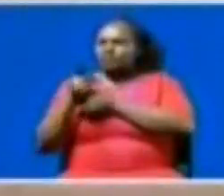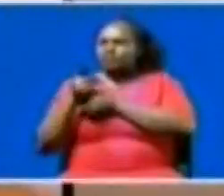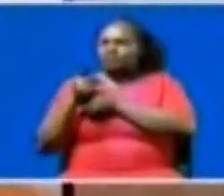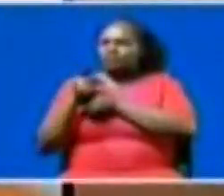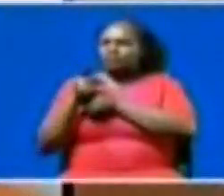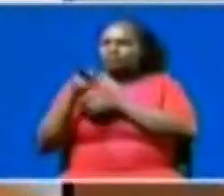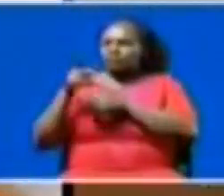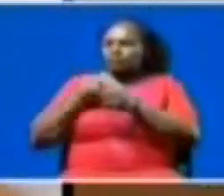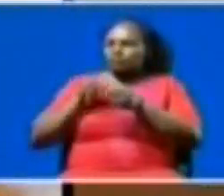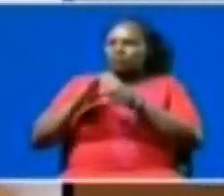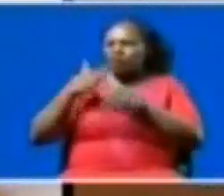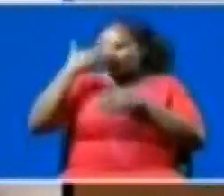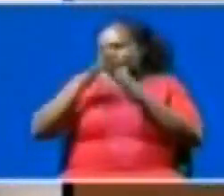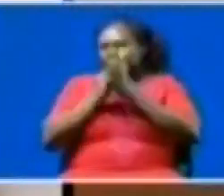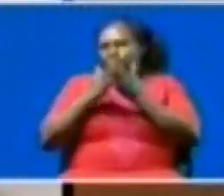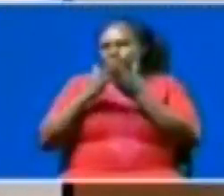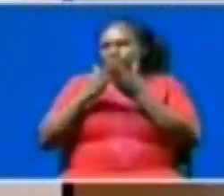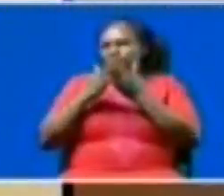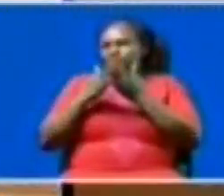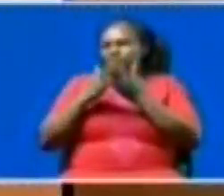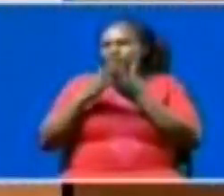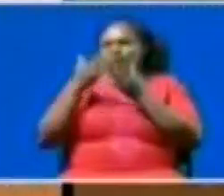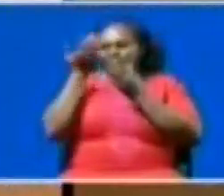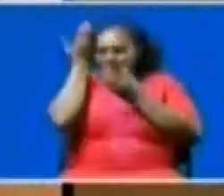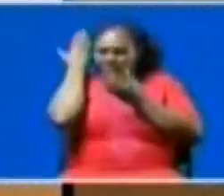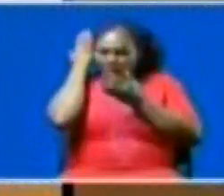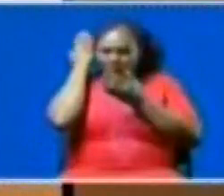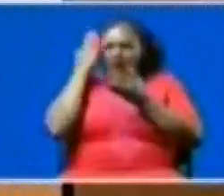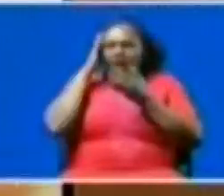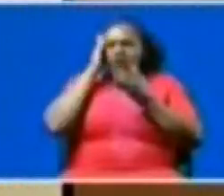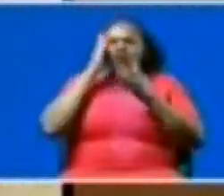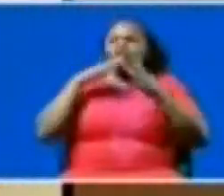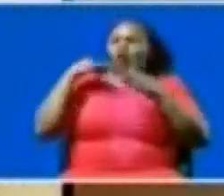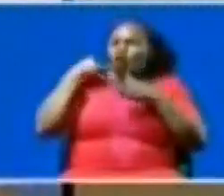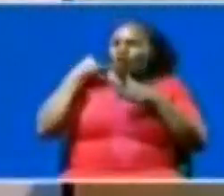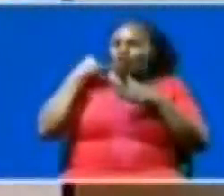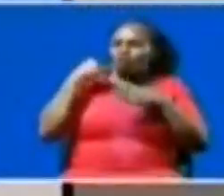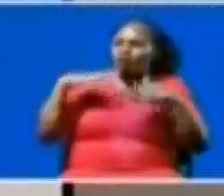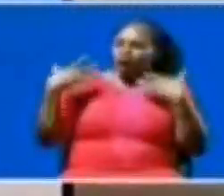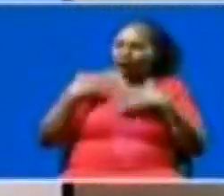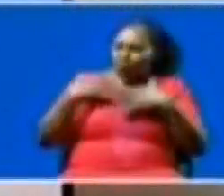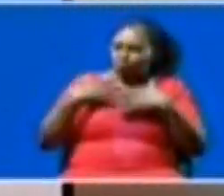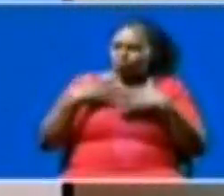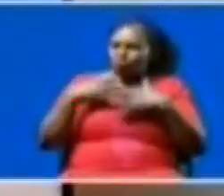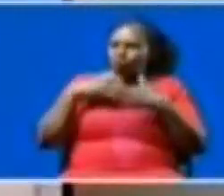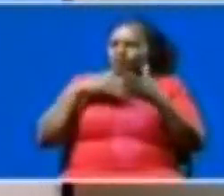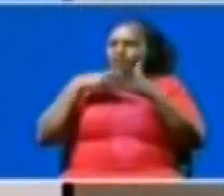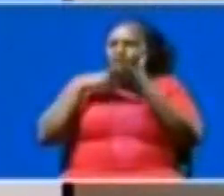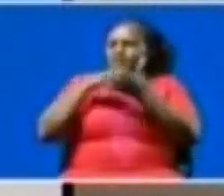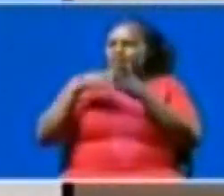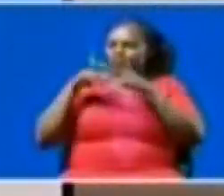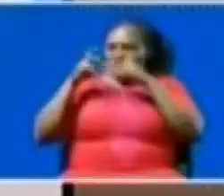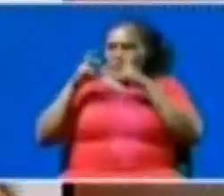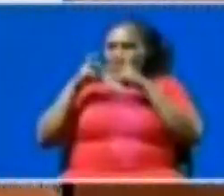told, hey, your daughter was on Facebook and she's trending. She shaved her hair. So she called me, like, eh, go send me a picture.